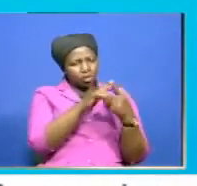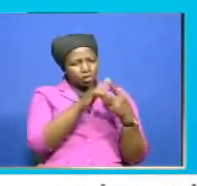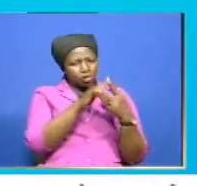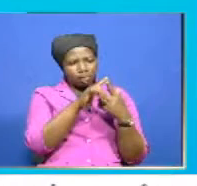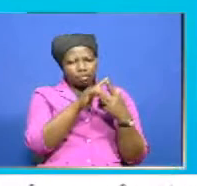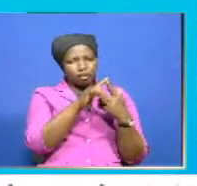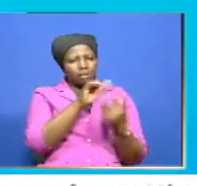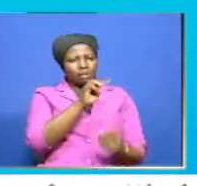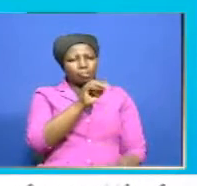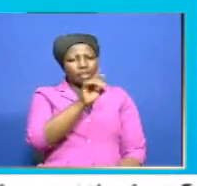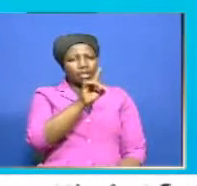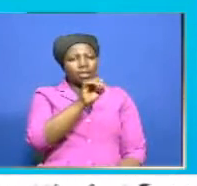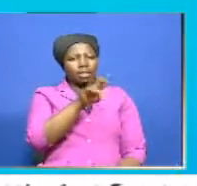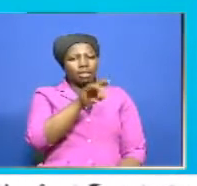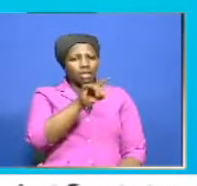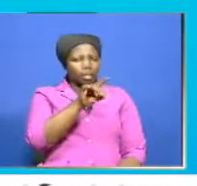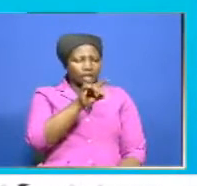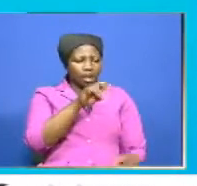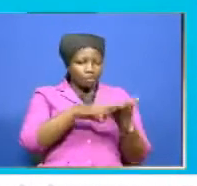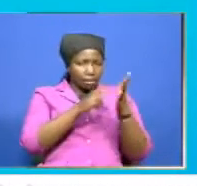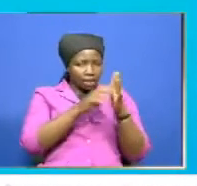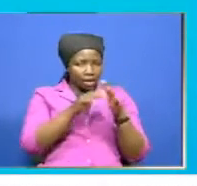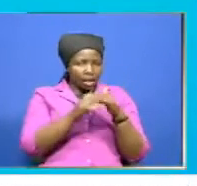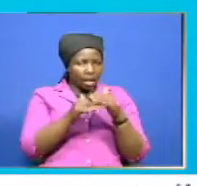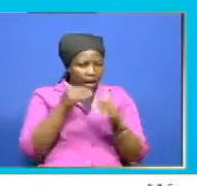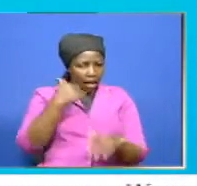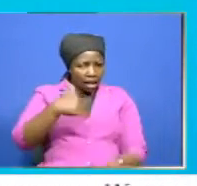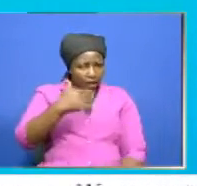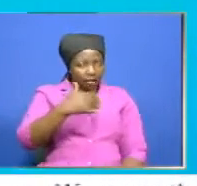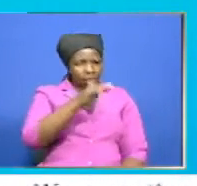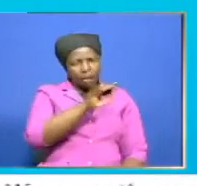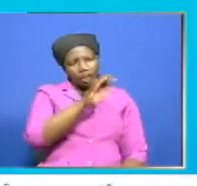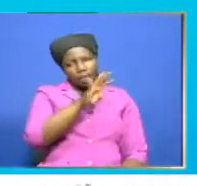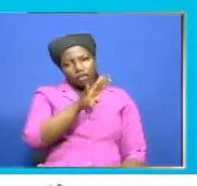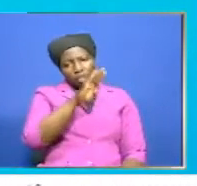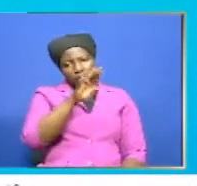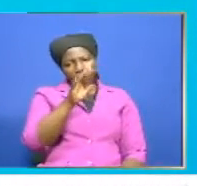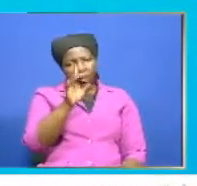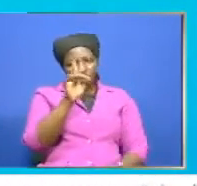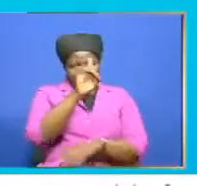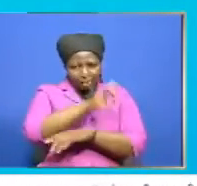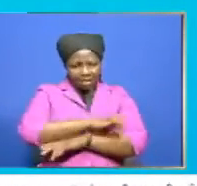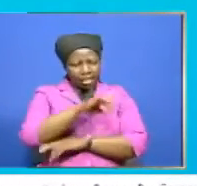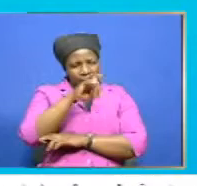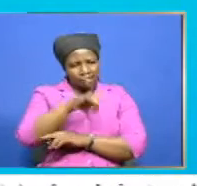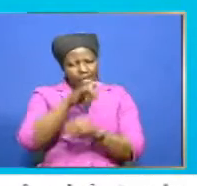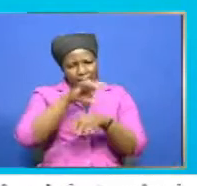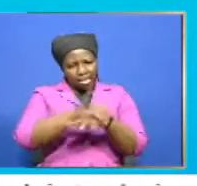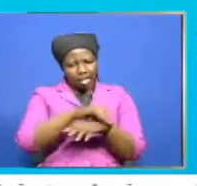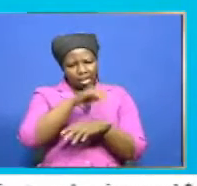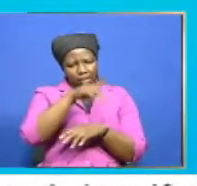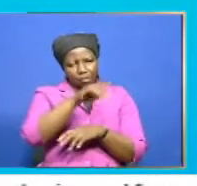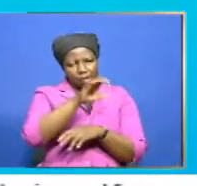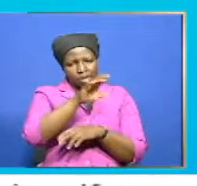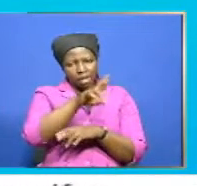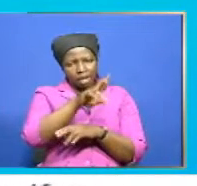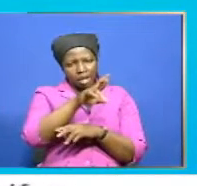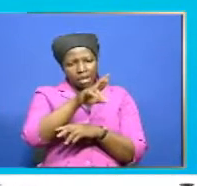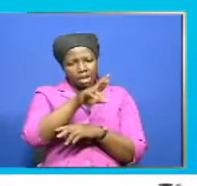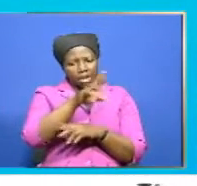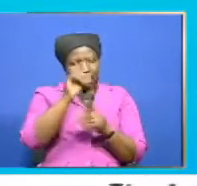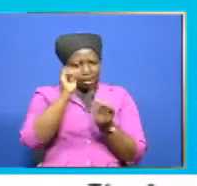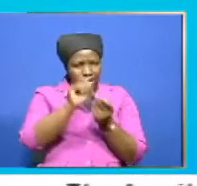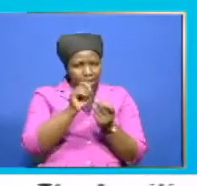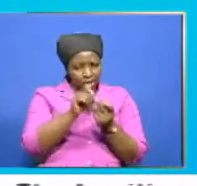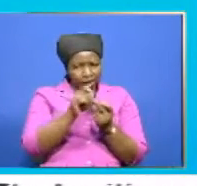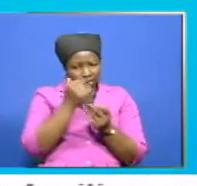that every 3 or 4 days they had to take a PCR test, that's a test for coronavirus, and there were some false positives, but